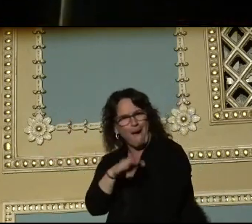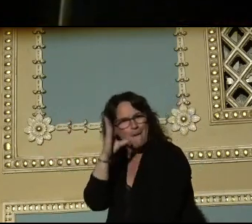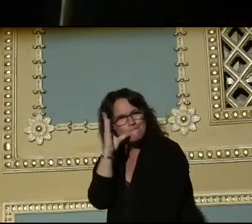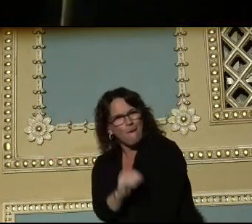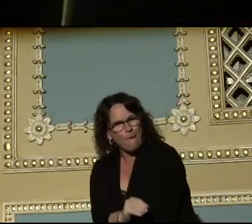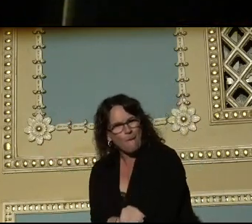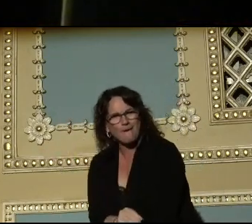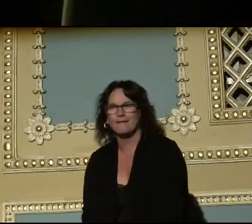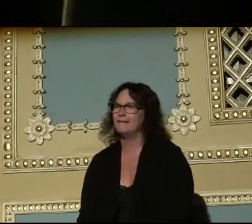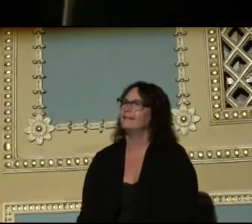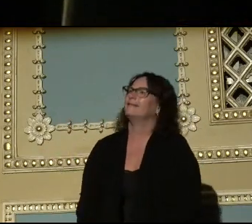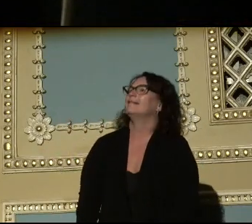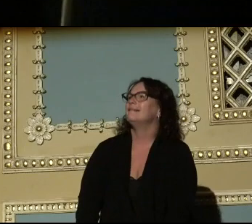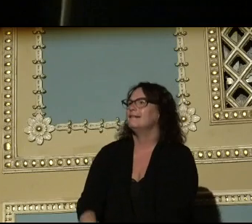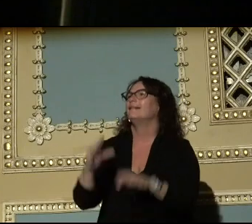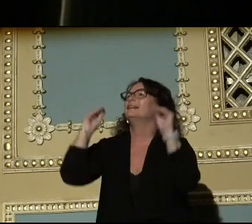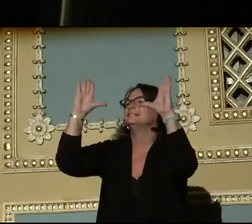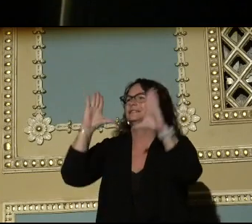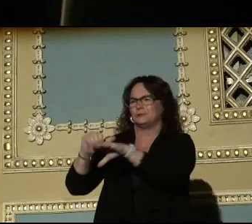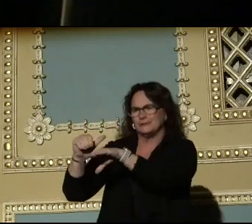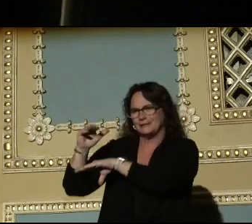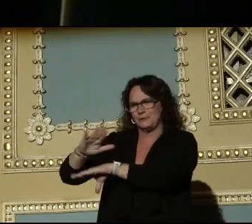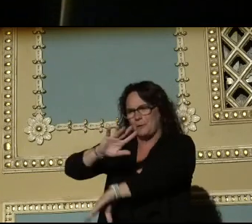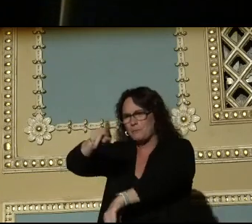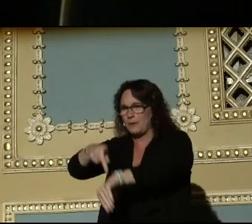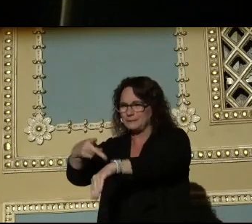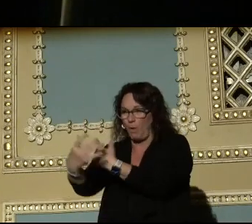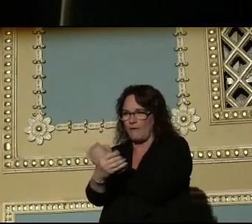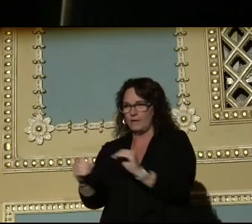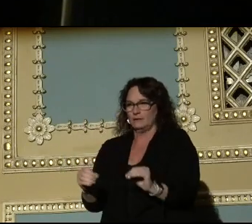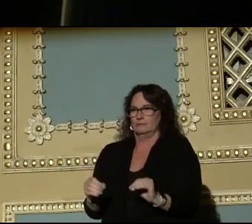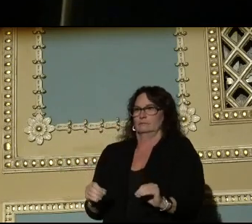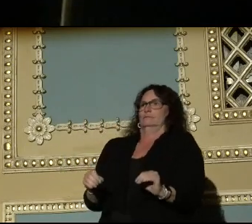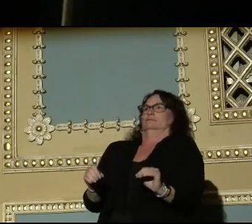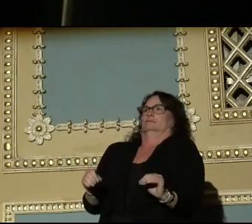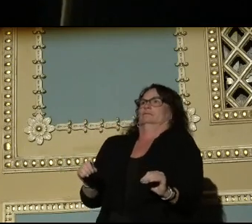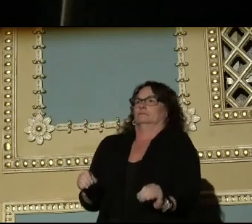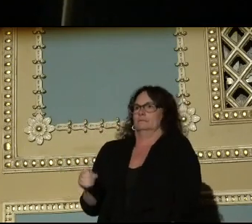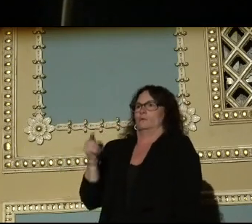Teacher sends you to the principal's office down the hall.